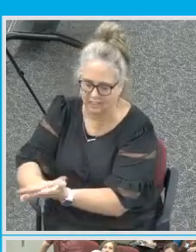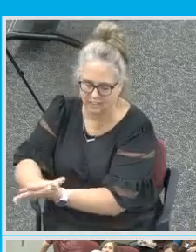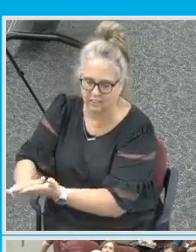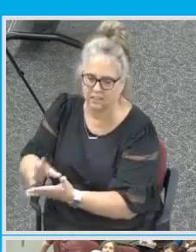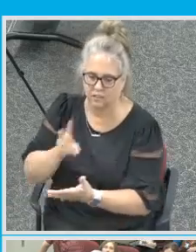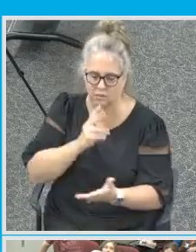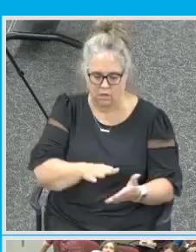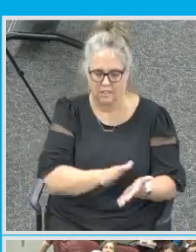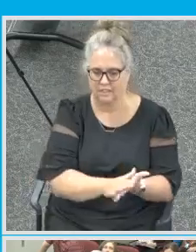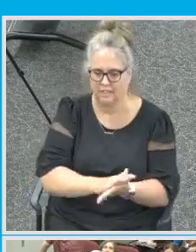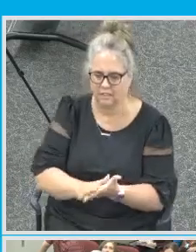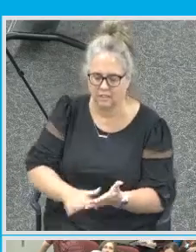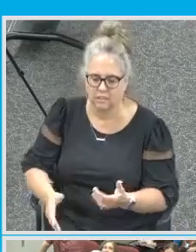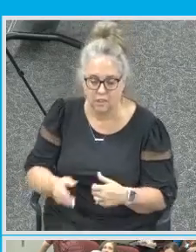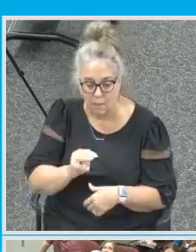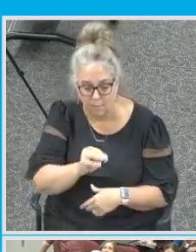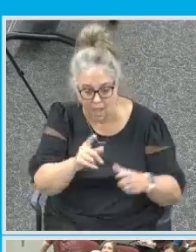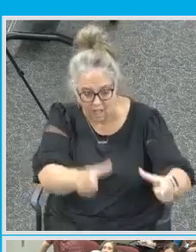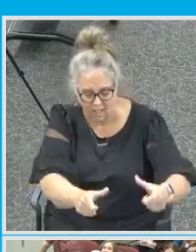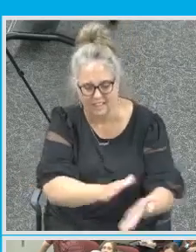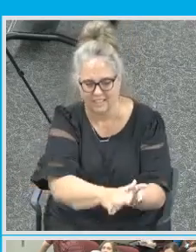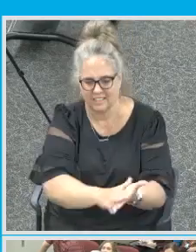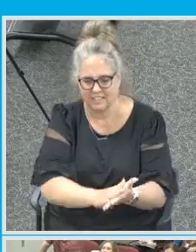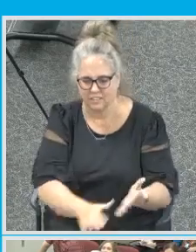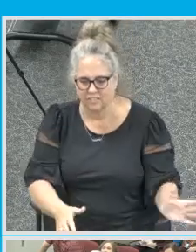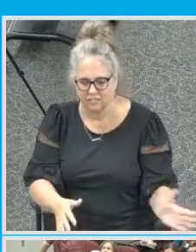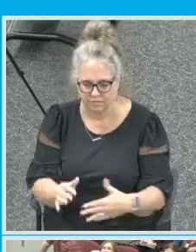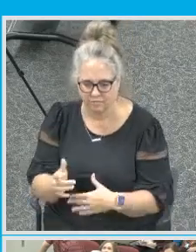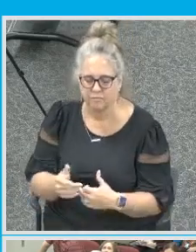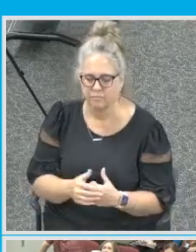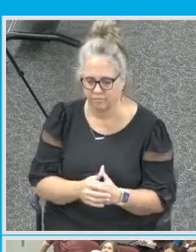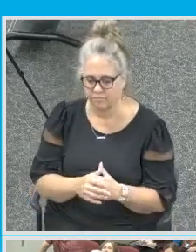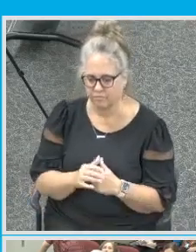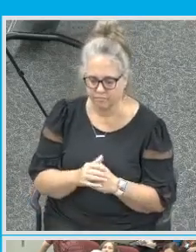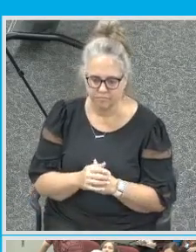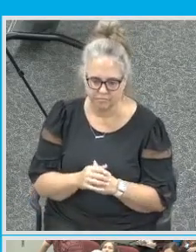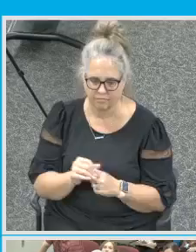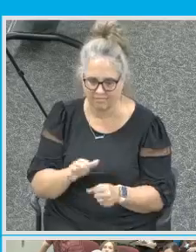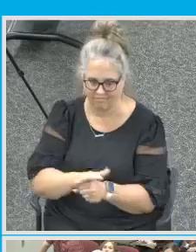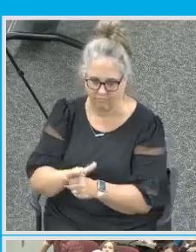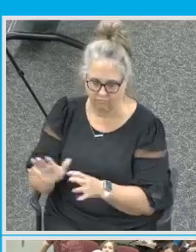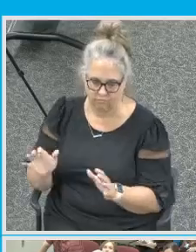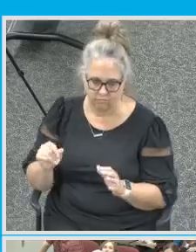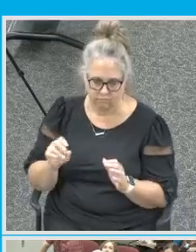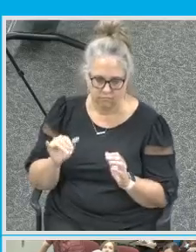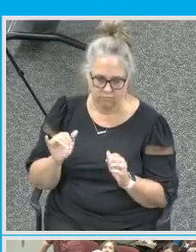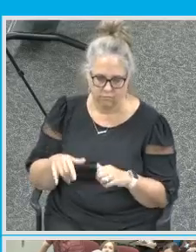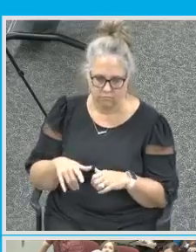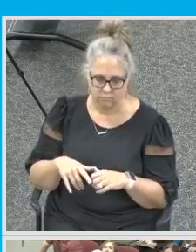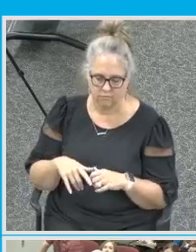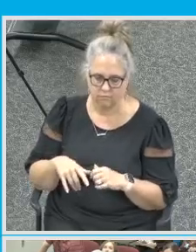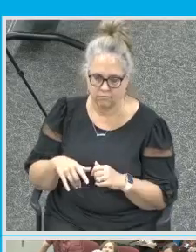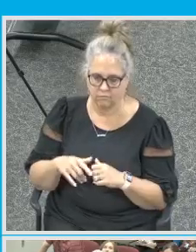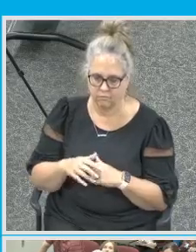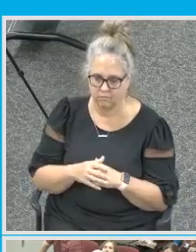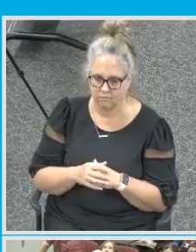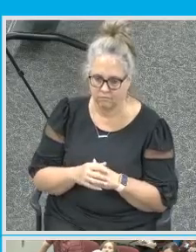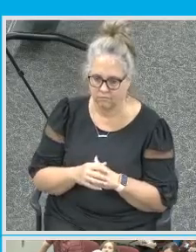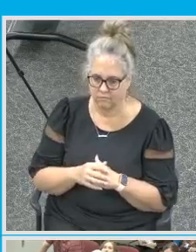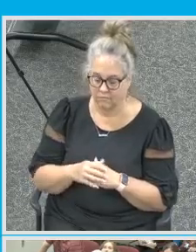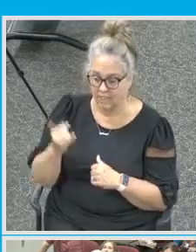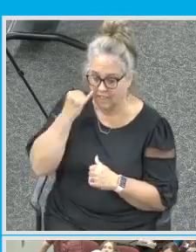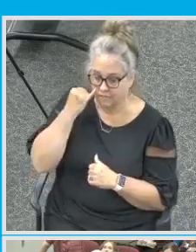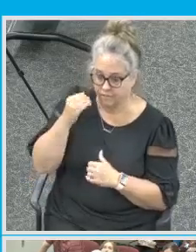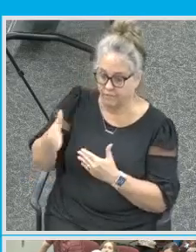there's standing water in their neighbor's yard and they're not doing anything about it. And so we really want to emphasize drain the standing water, even